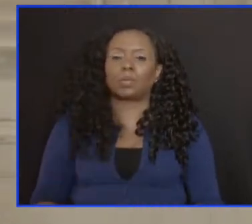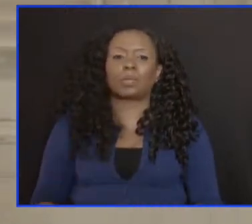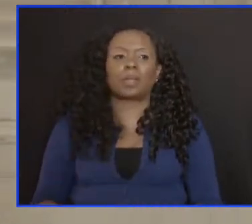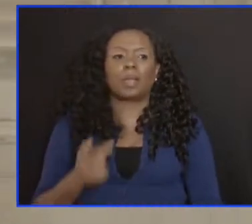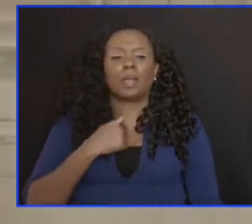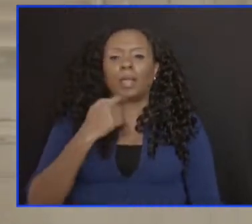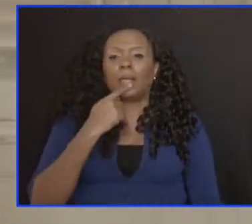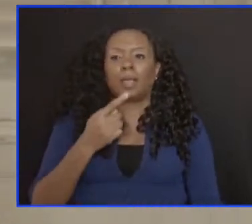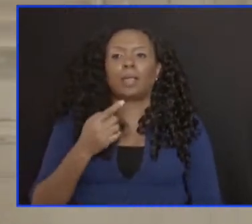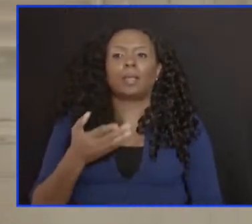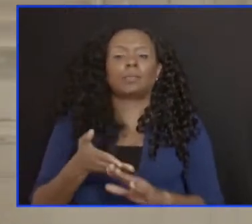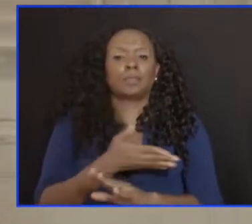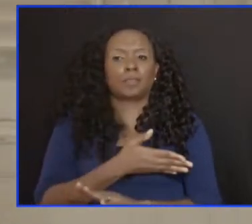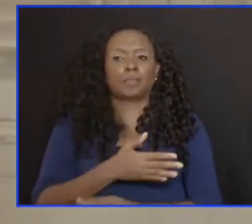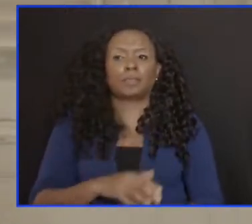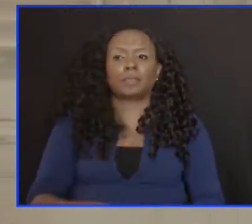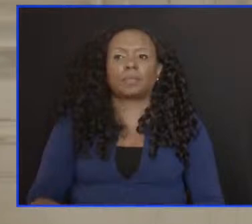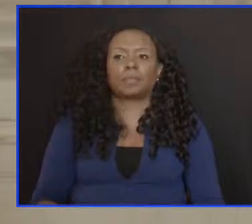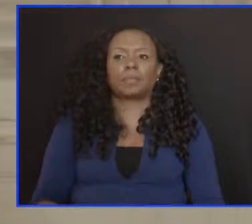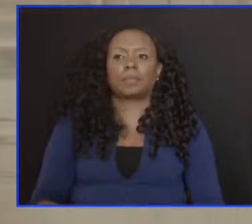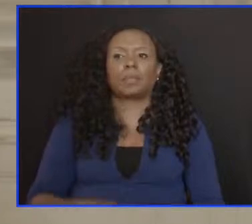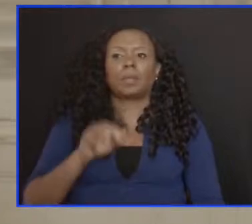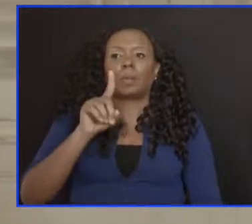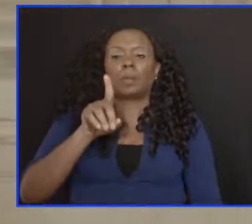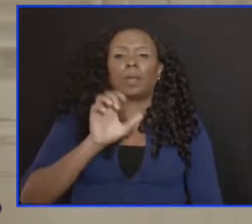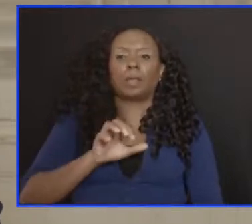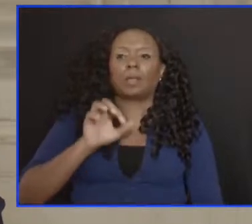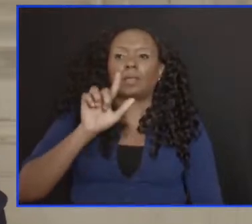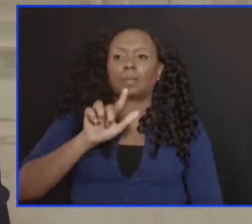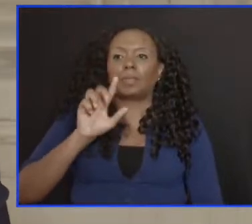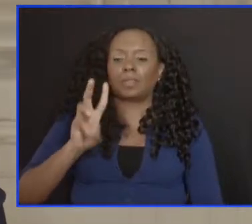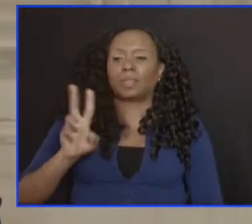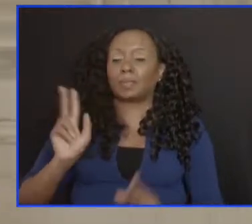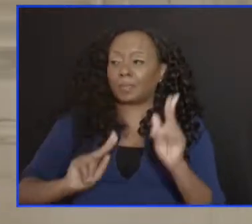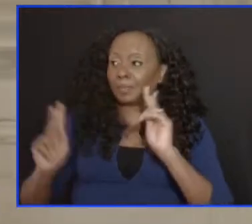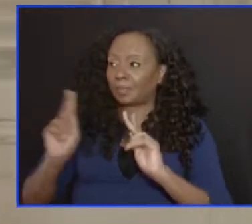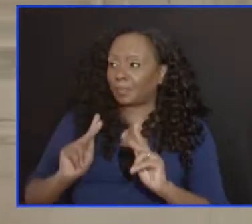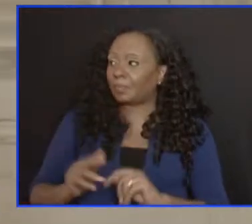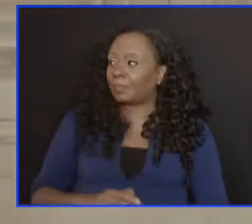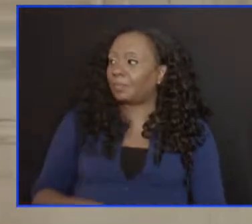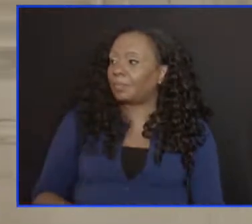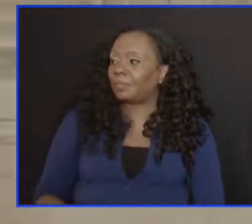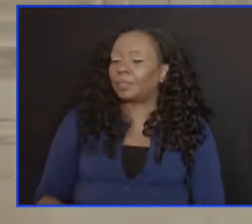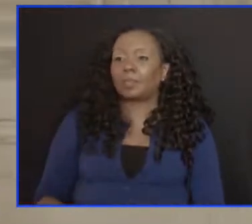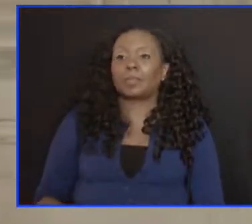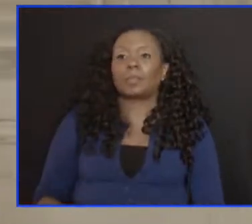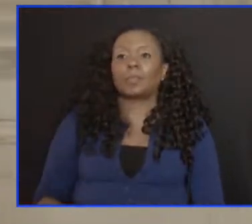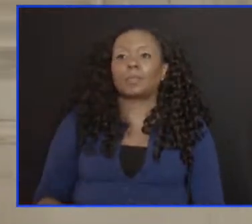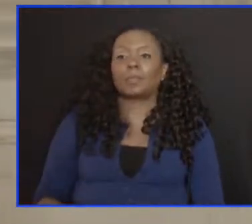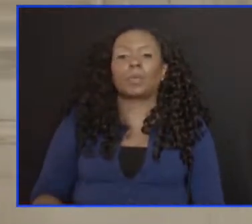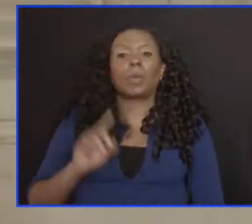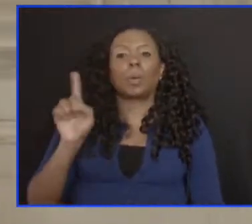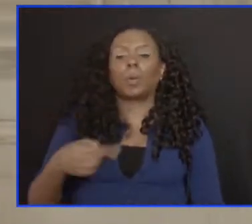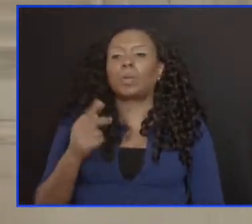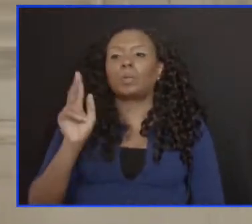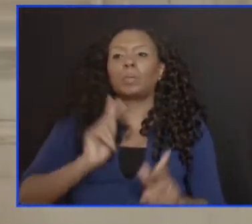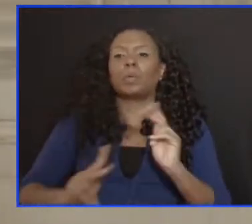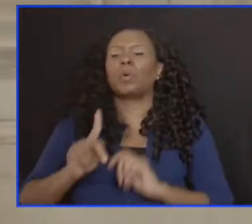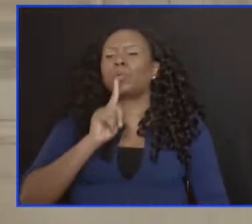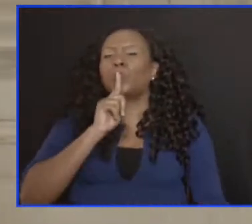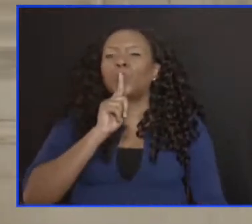I said it in the beginning, we have 126 patients, right? We are only taking people who are red, so people